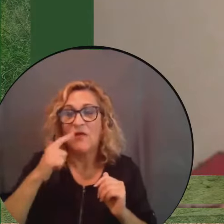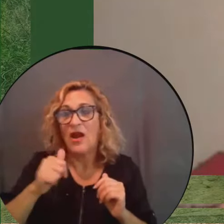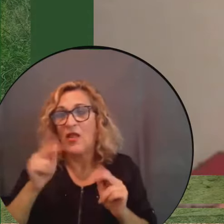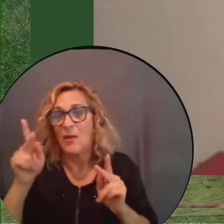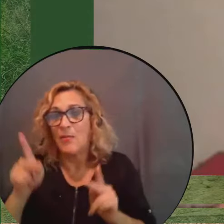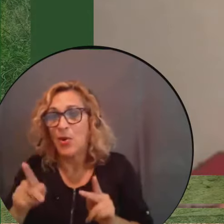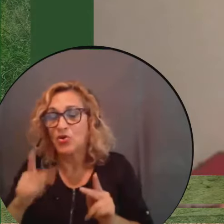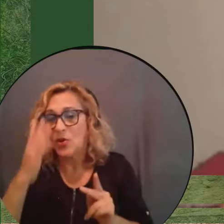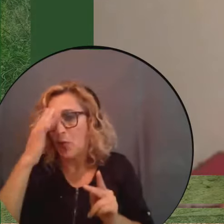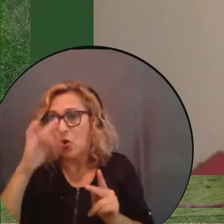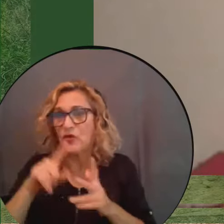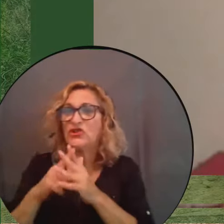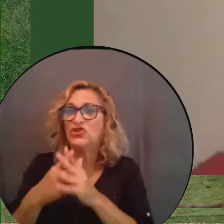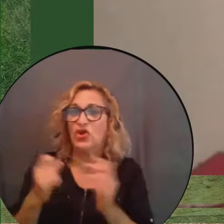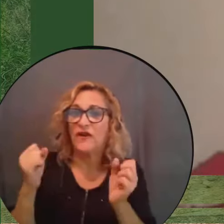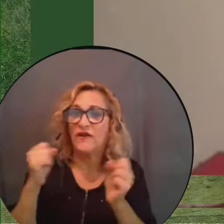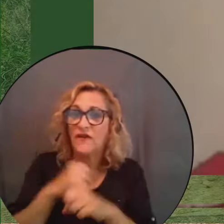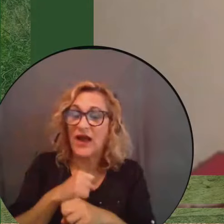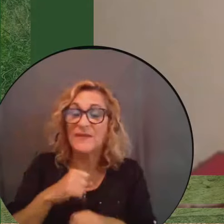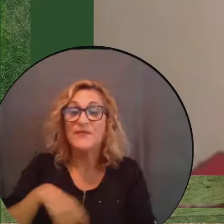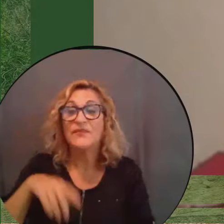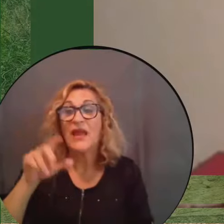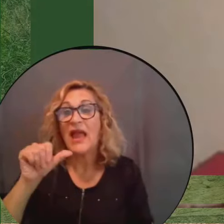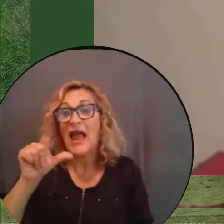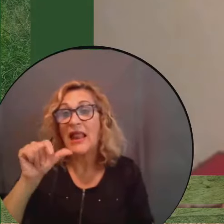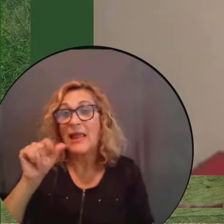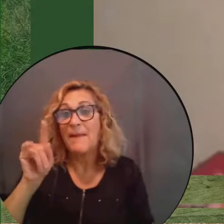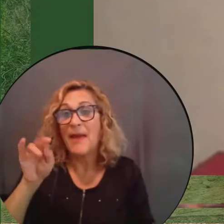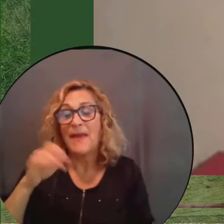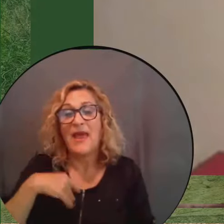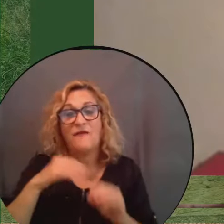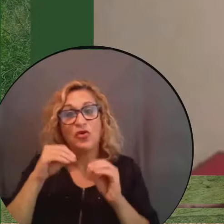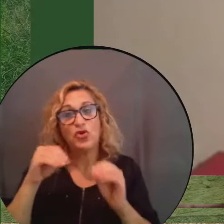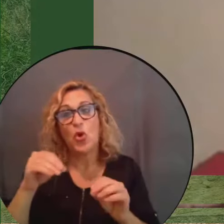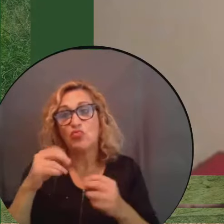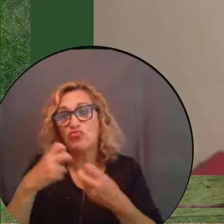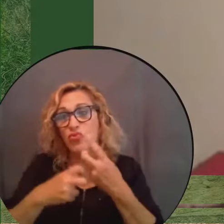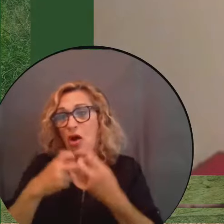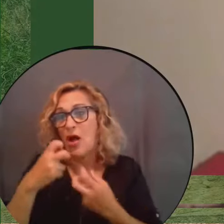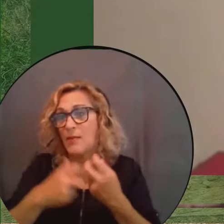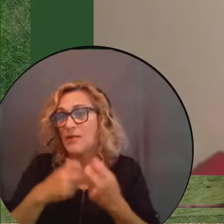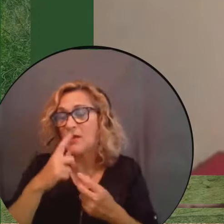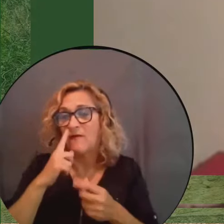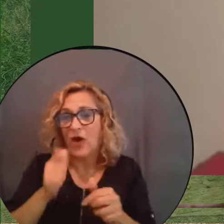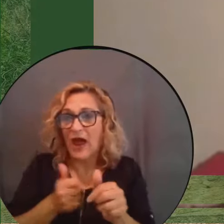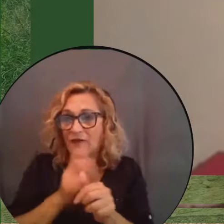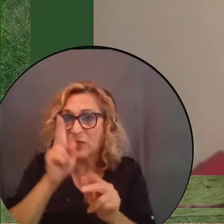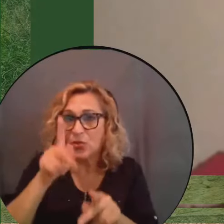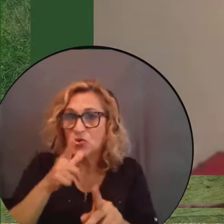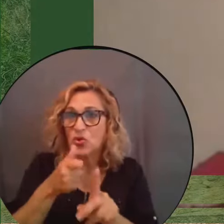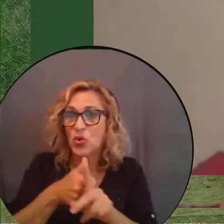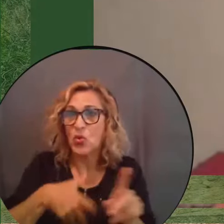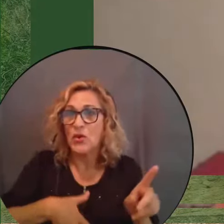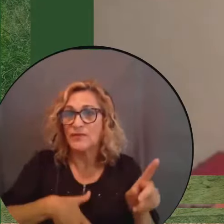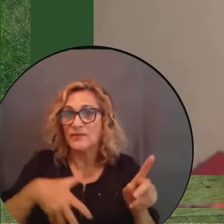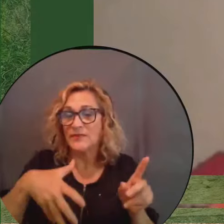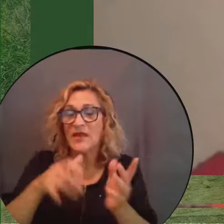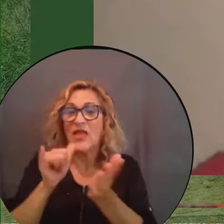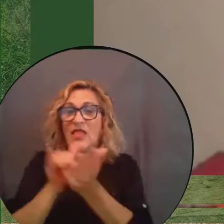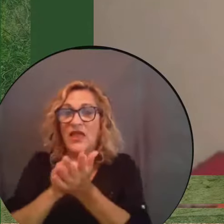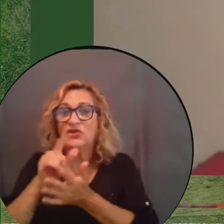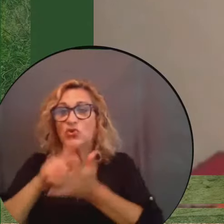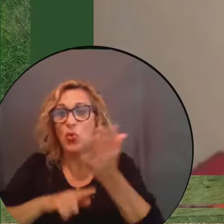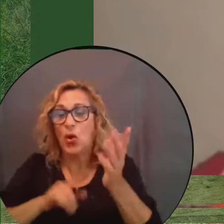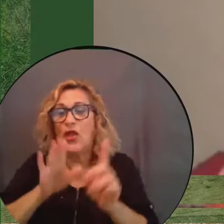no problem going after a pregnant person because that pregnancy outcome wasn't ideal in Alabama's limited view of what ideal